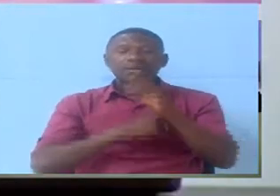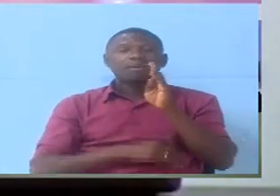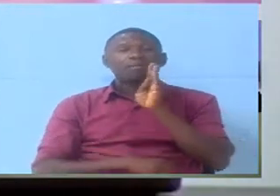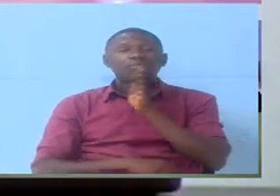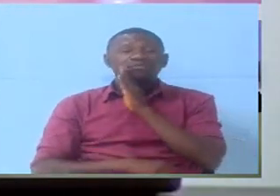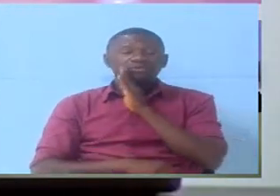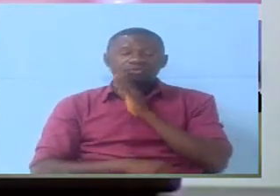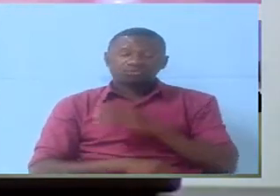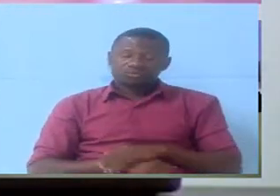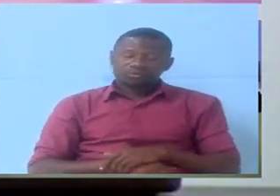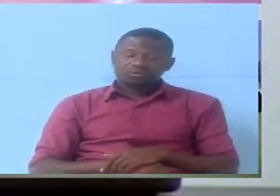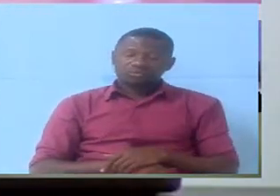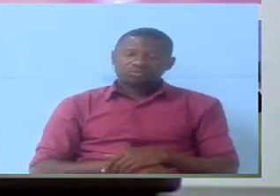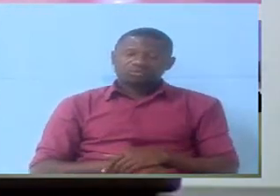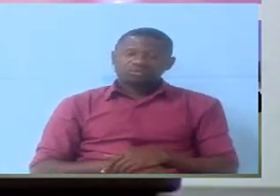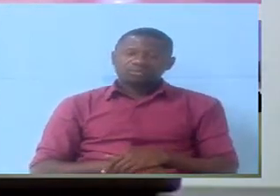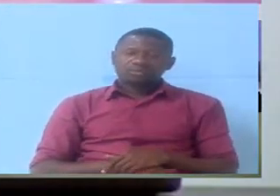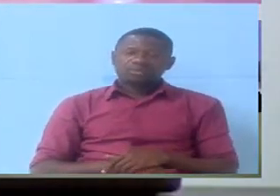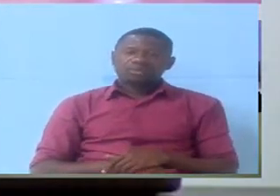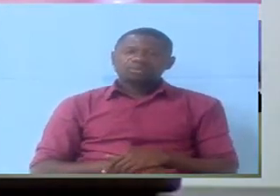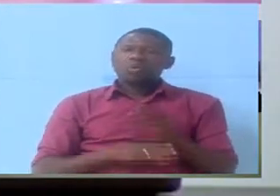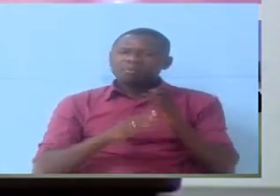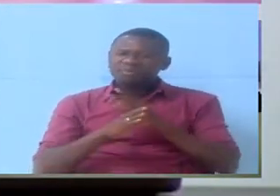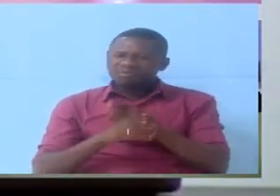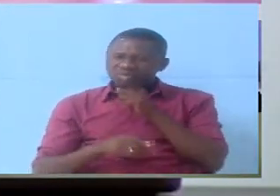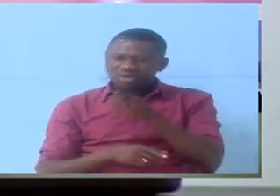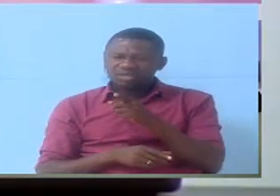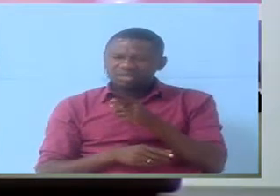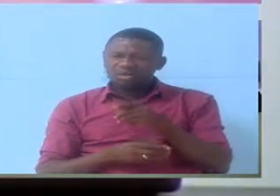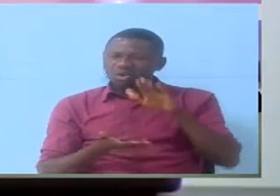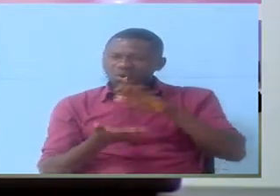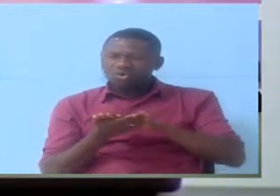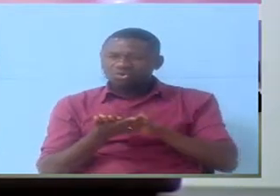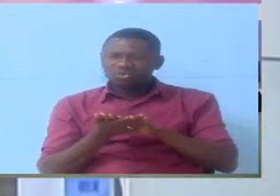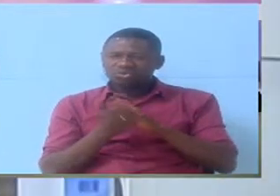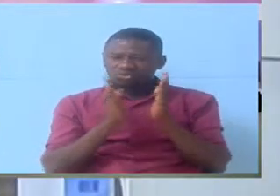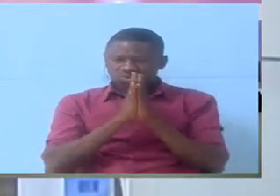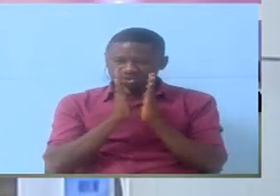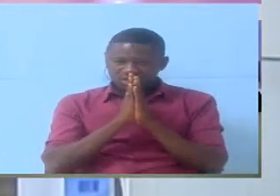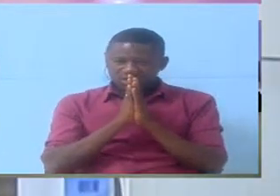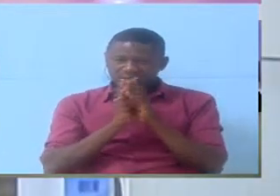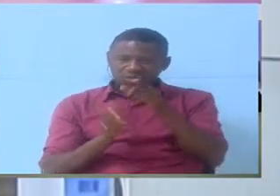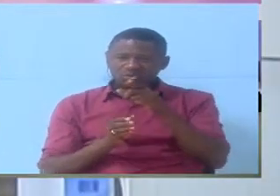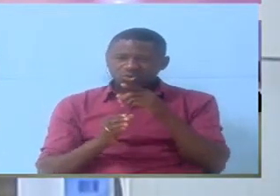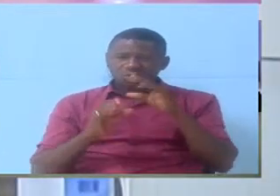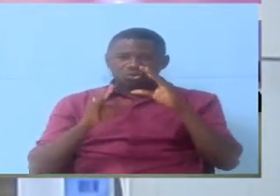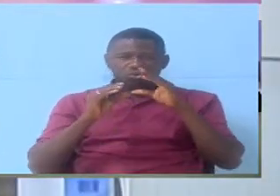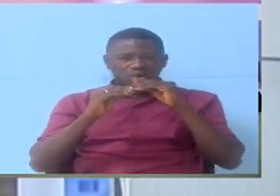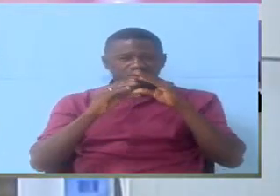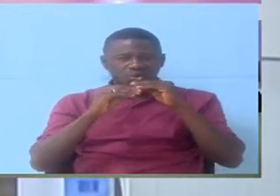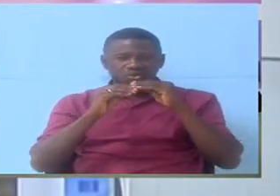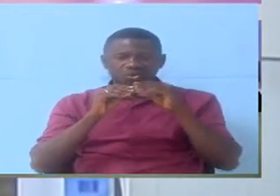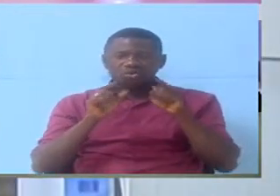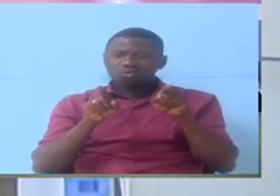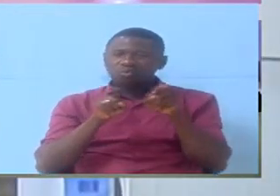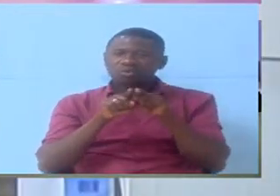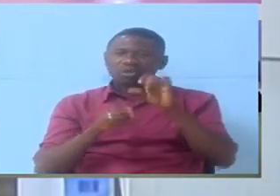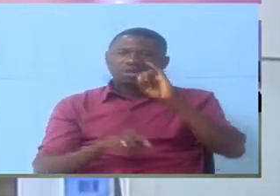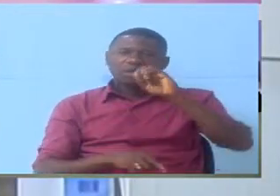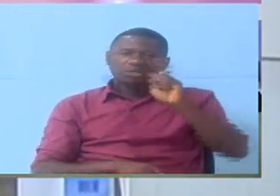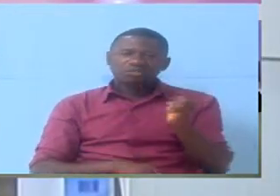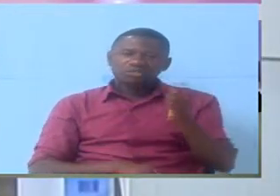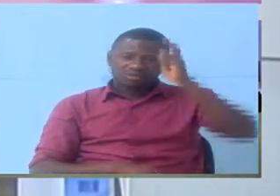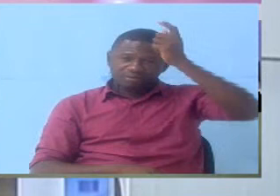did you speak to the IGP? Bari janiwo otene odi masiru ngola. Foi dia police wala nyarong. No, Council, I did not speak to the IGP.